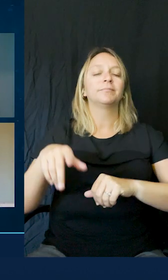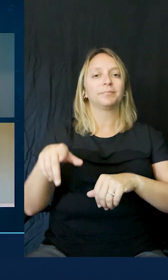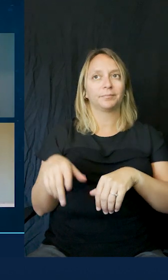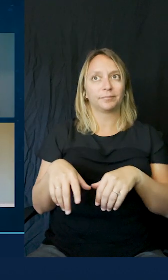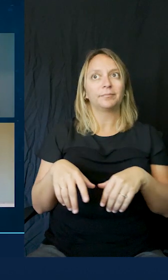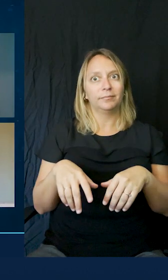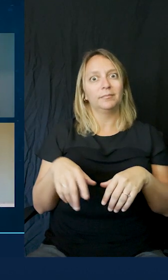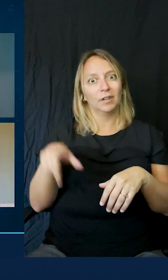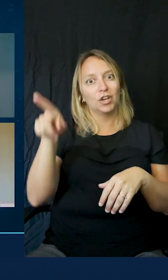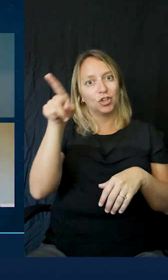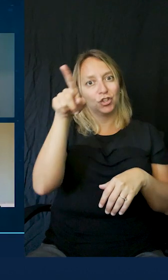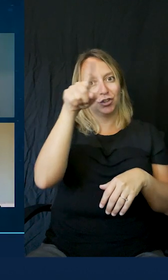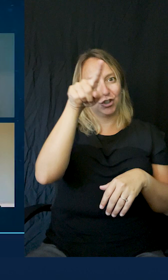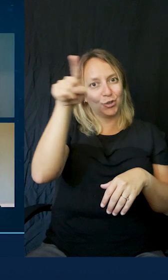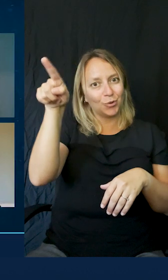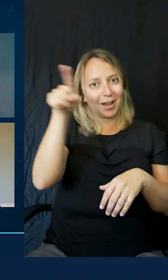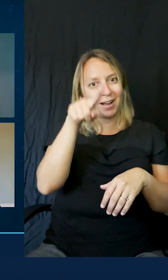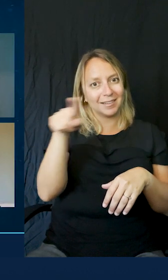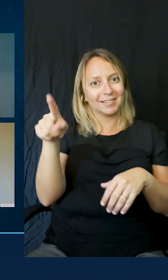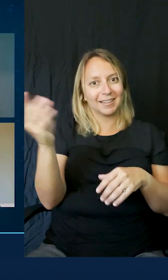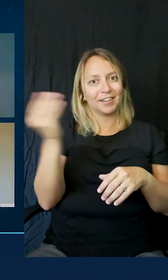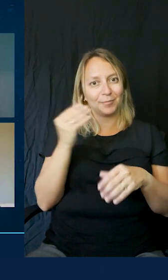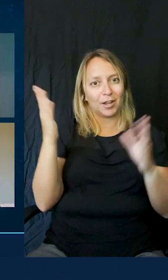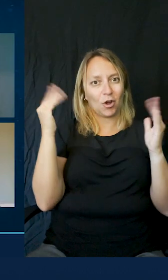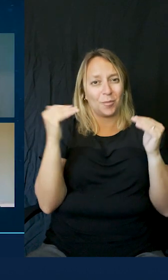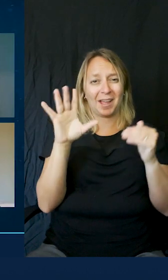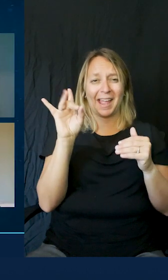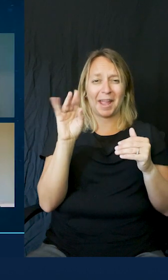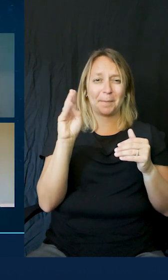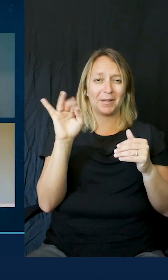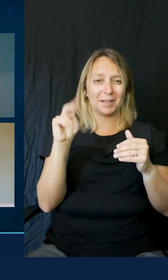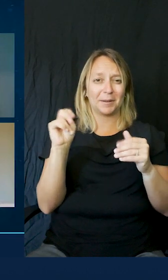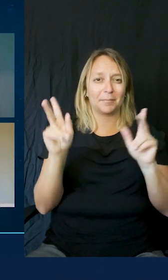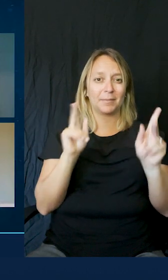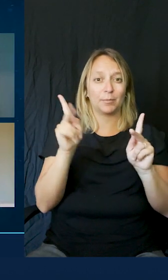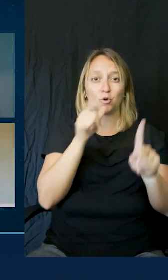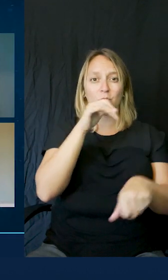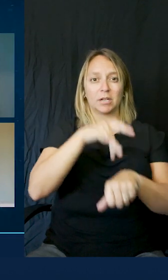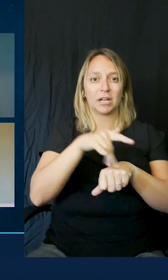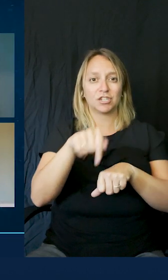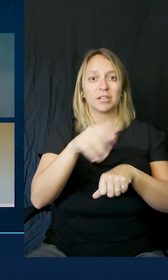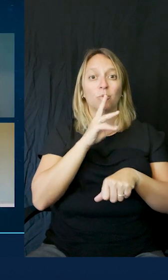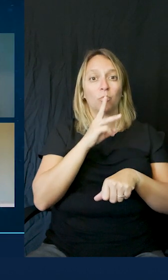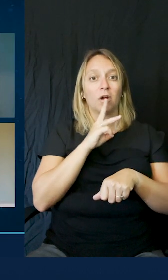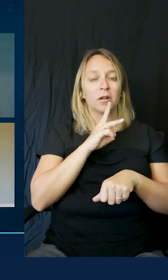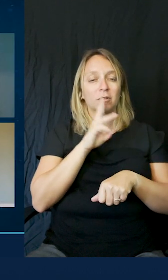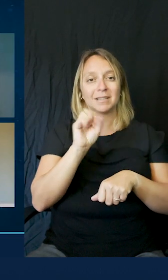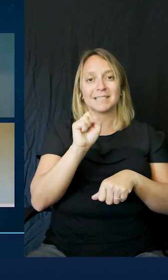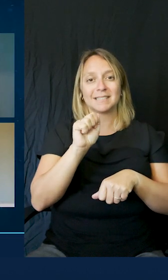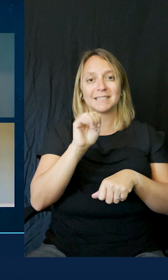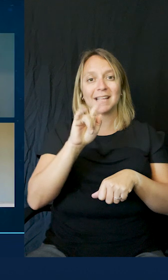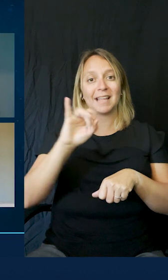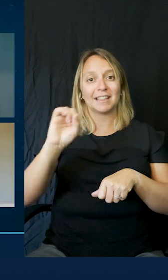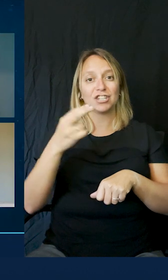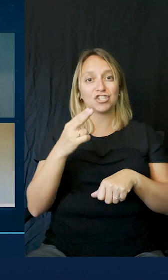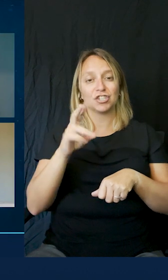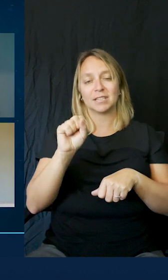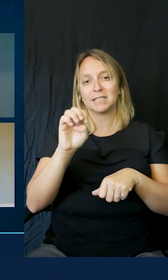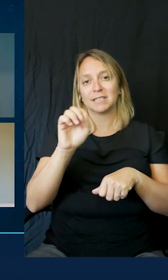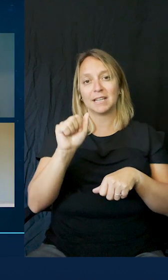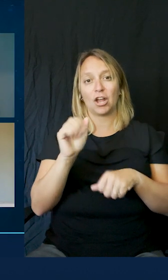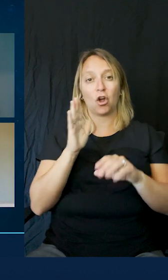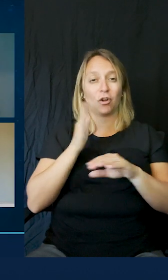give me hope. We have over 8 million people that live in the region that touches the waters of the Salish Sea. That's over 100,000